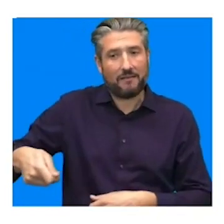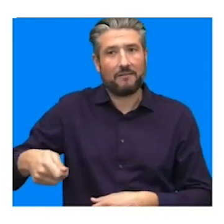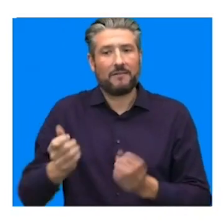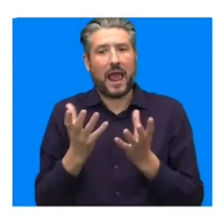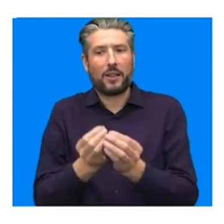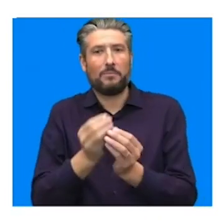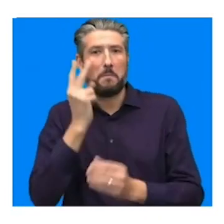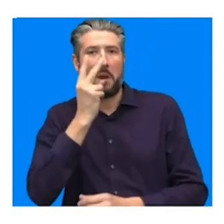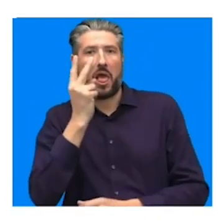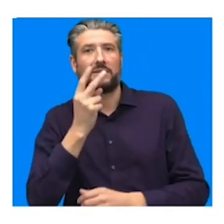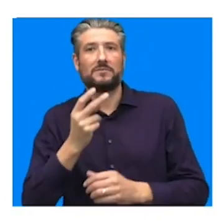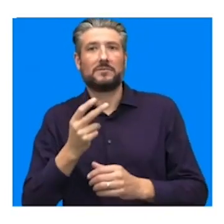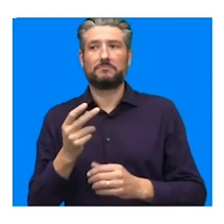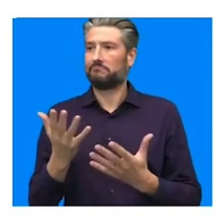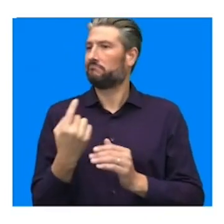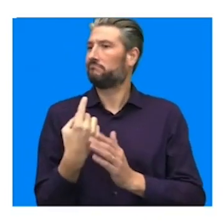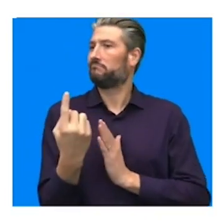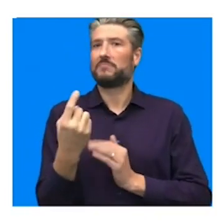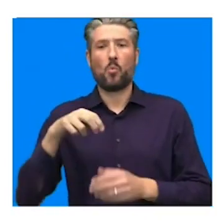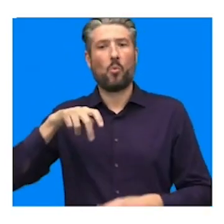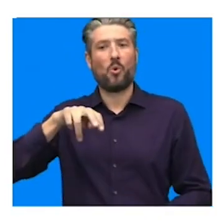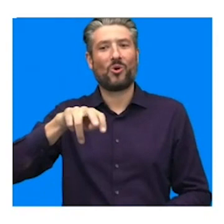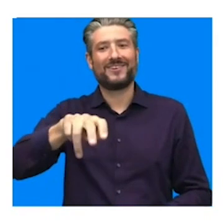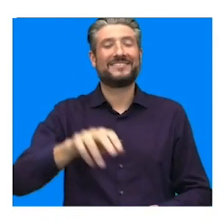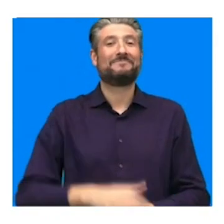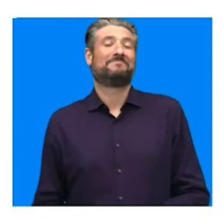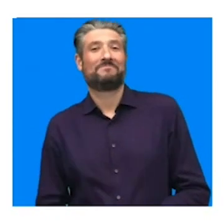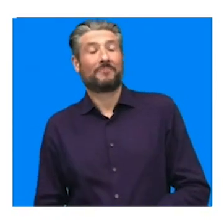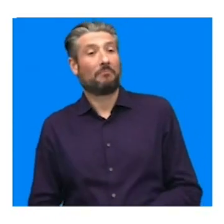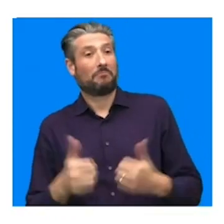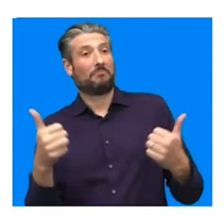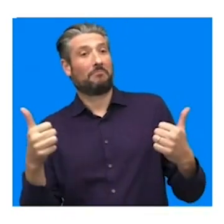walk. Cool. And what inspired you with that idea?